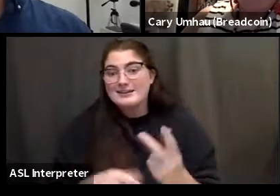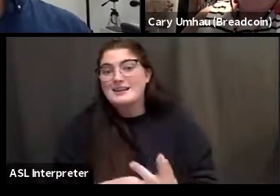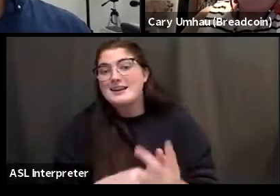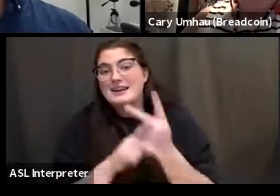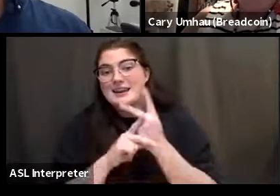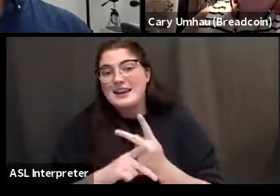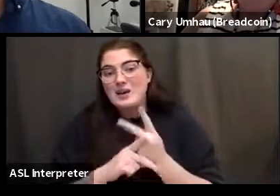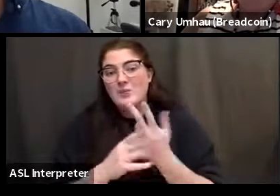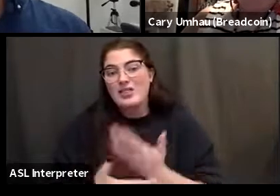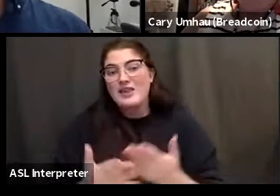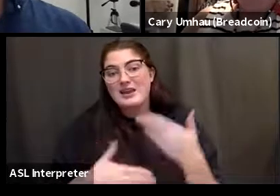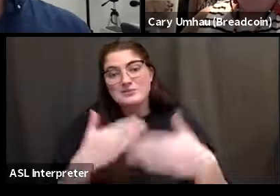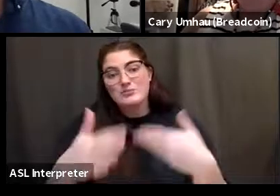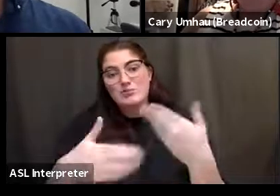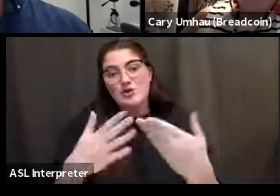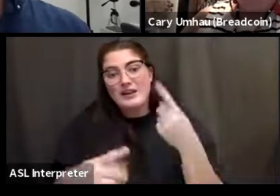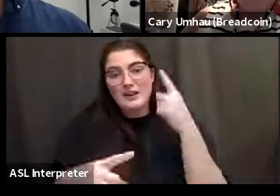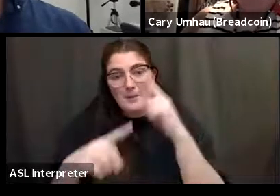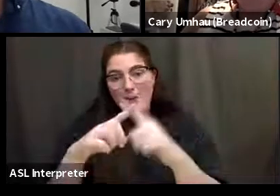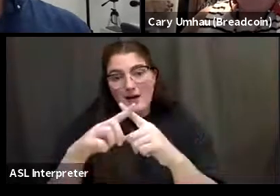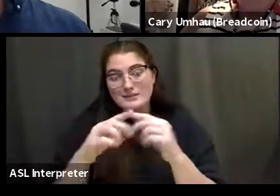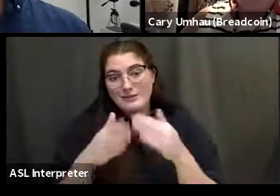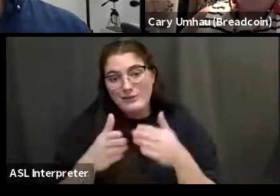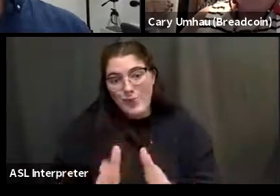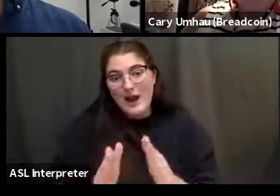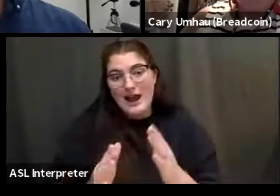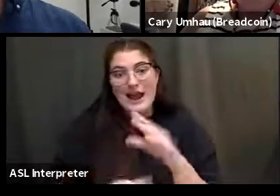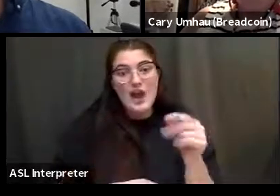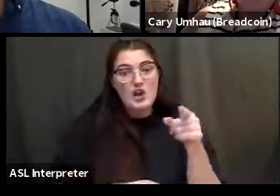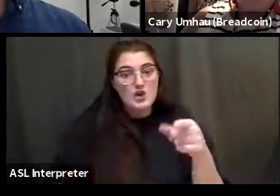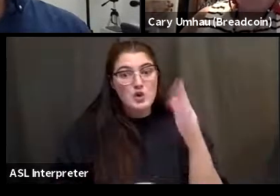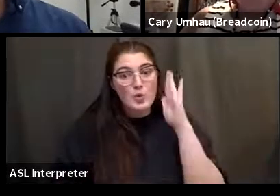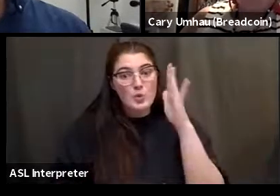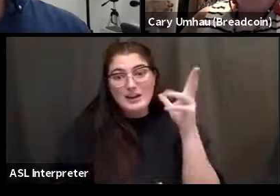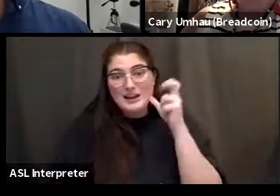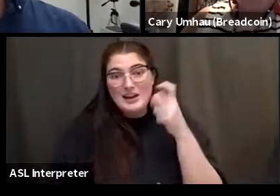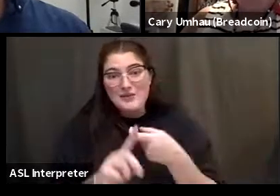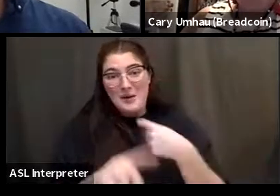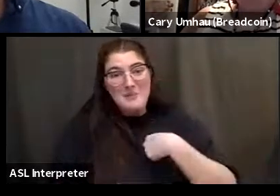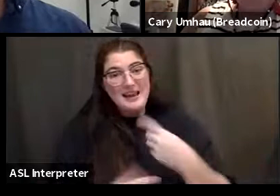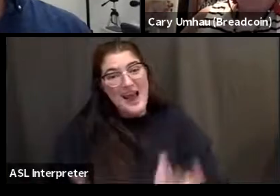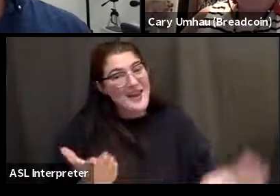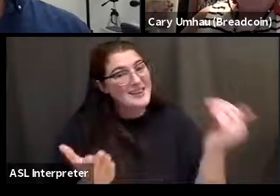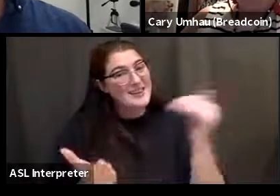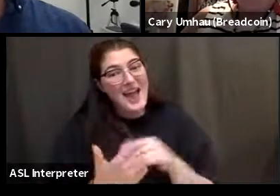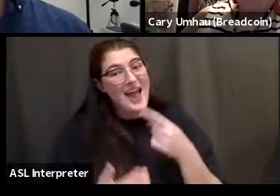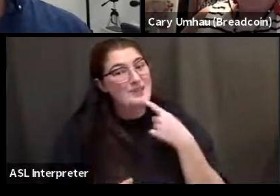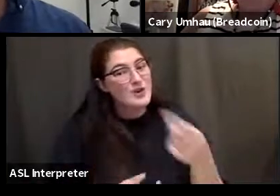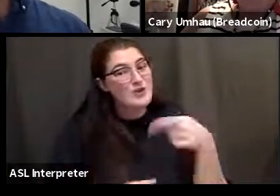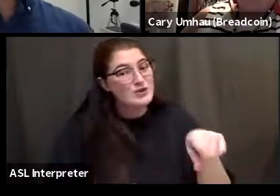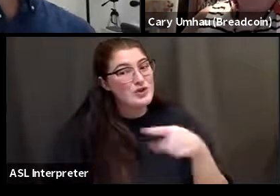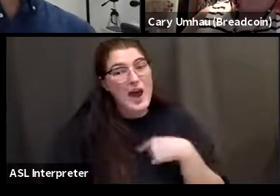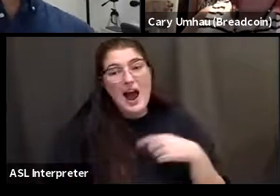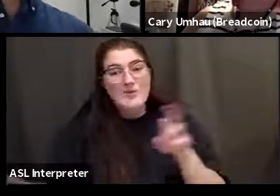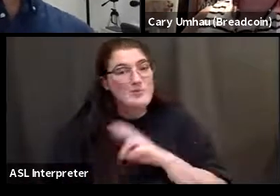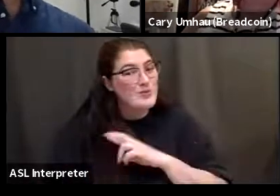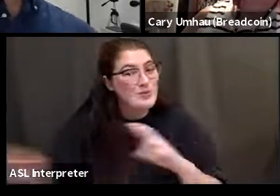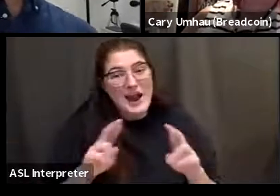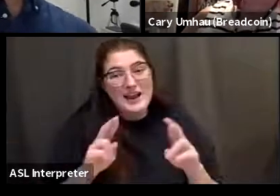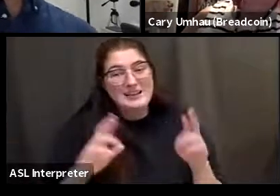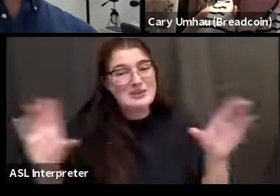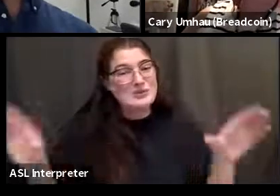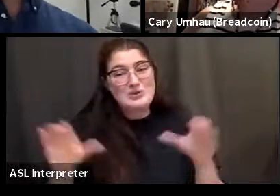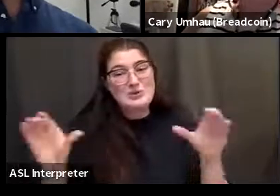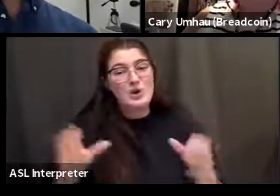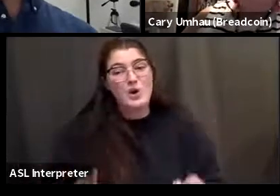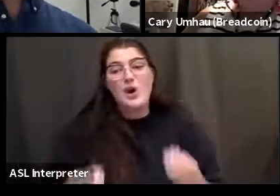things moving in a positive way. And you will hear from me again, because I told you, I'm ready to do a lot